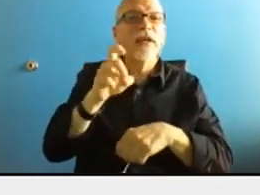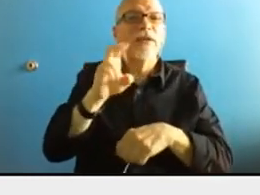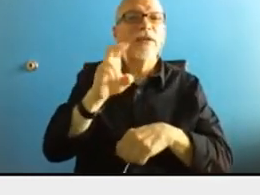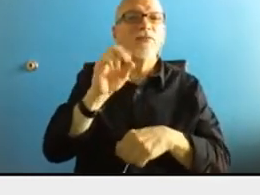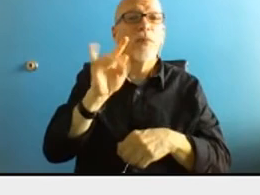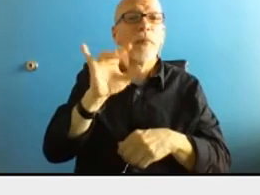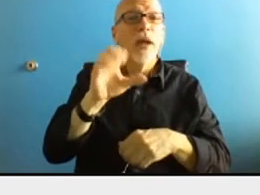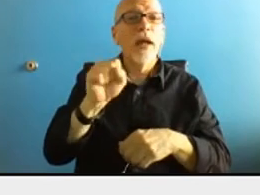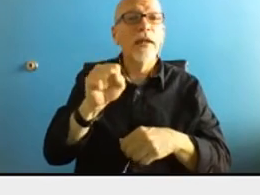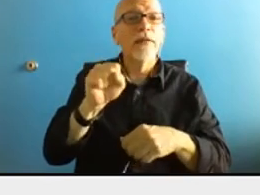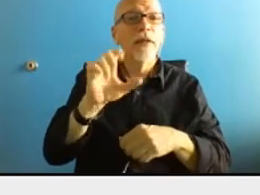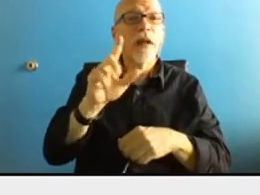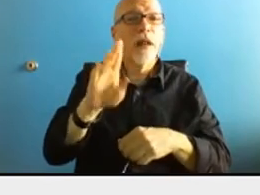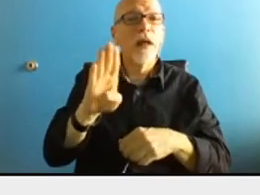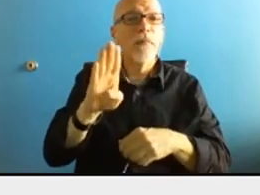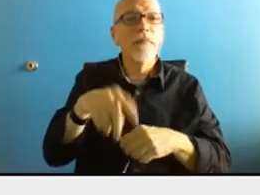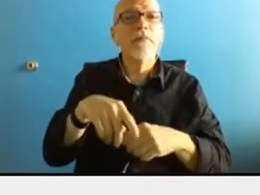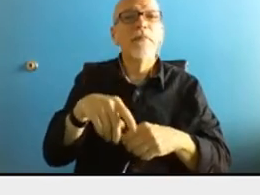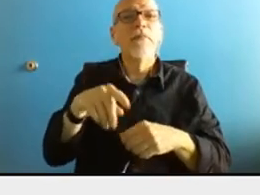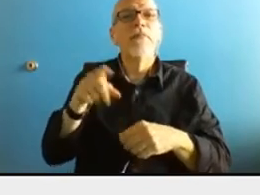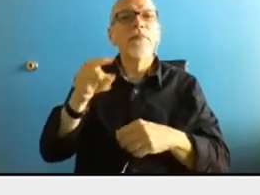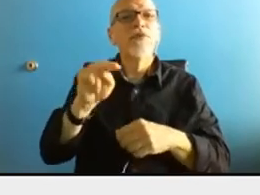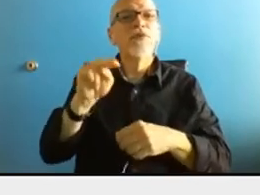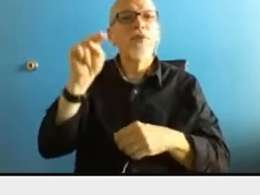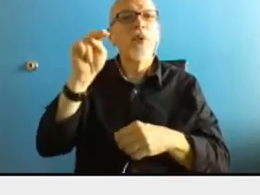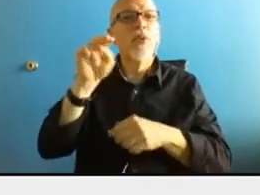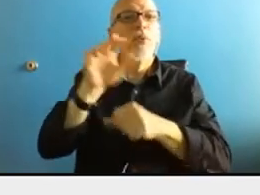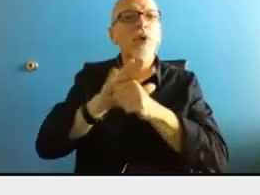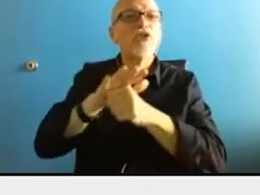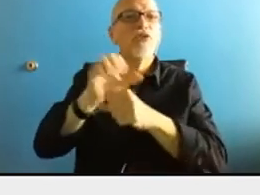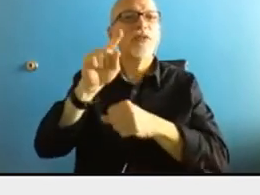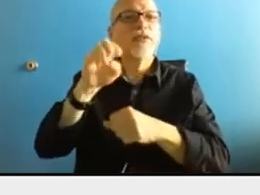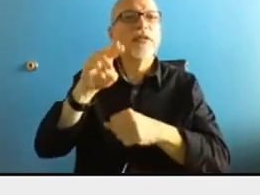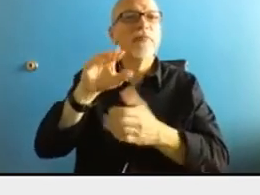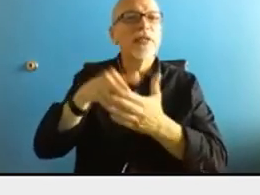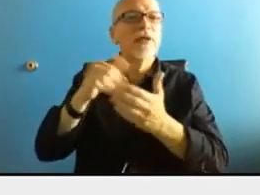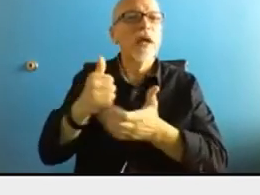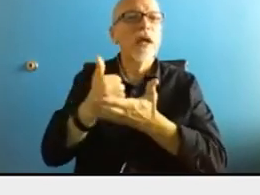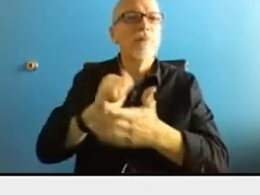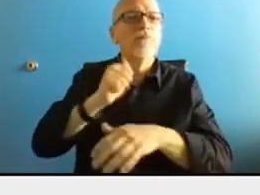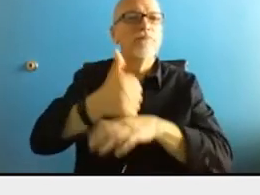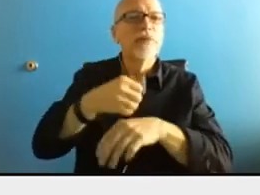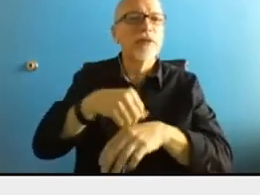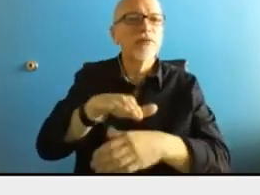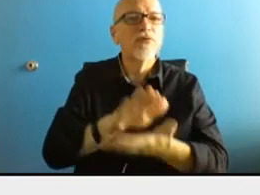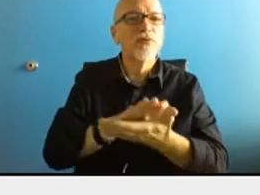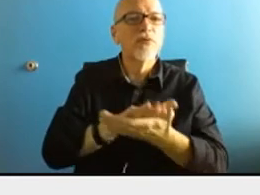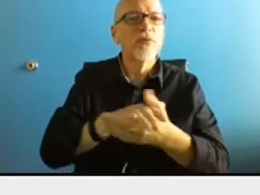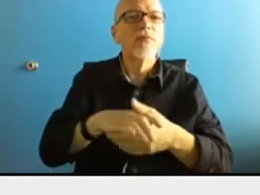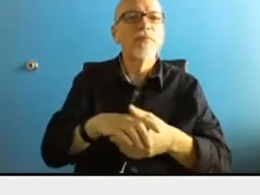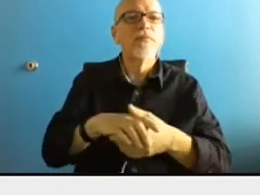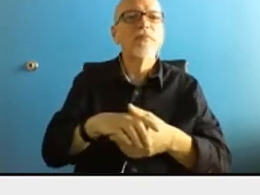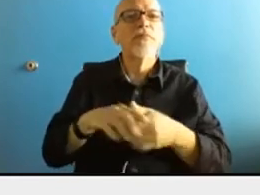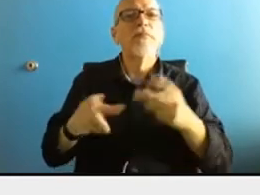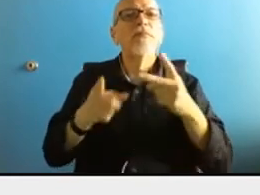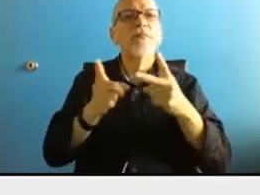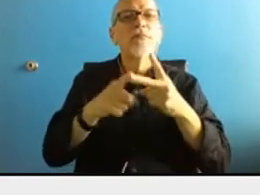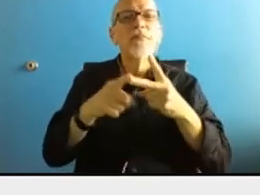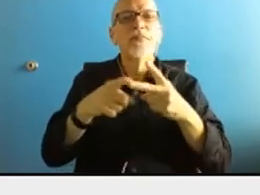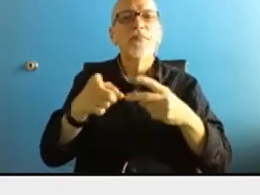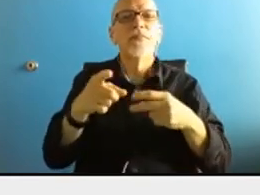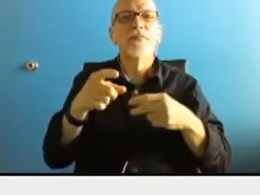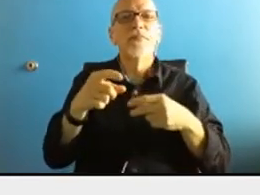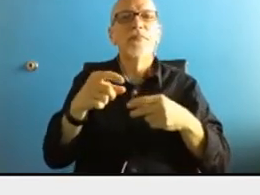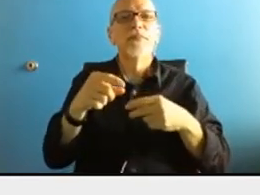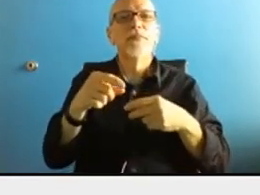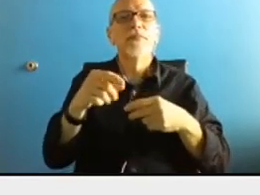which, the North Regional STEM Center can help establish in your school. Secondly would be, that